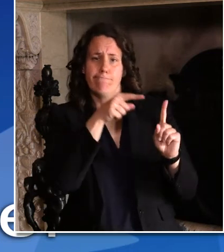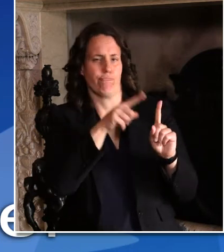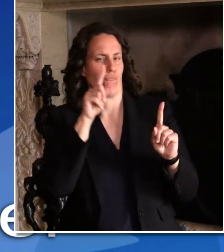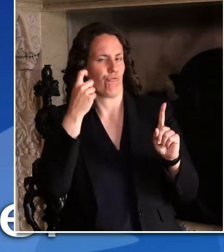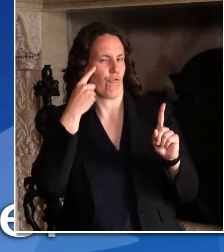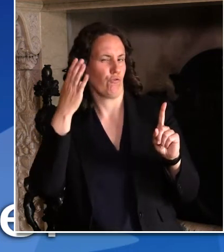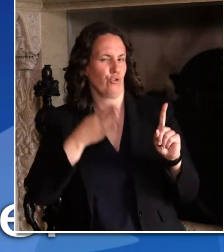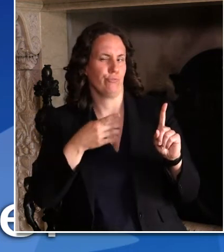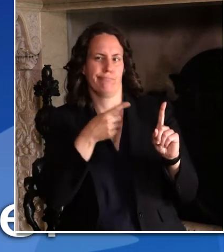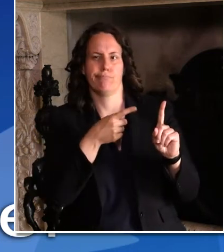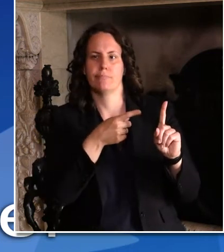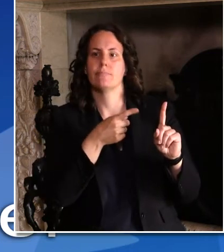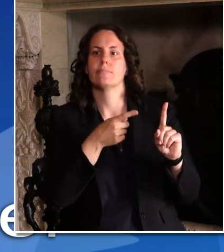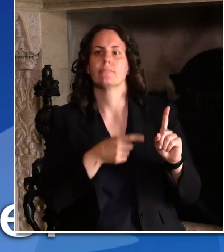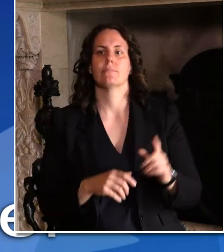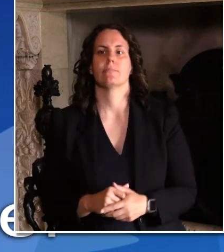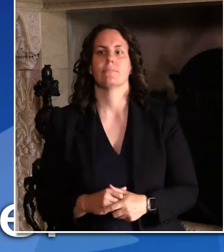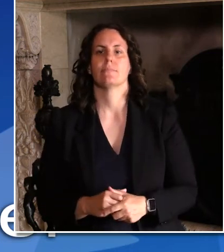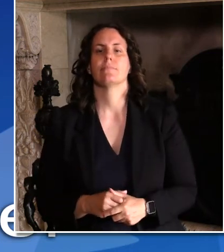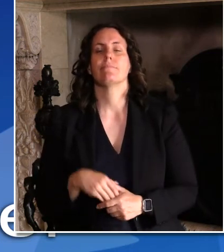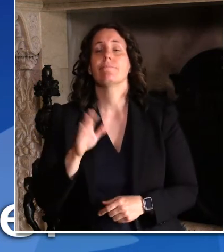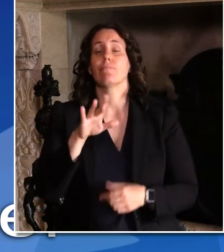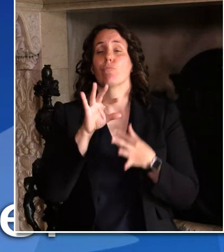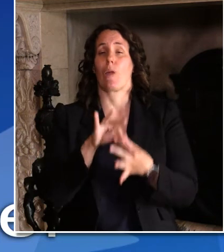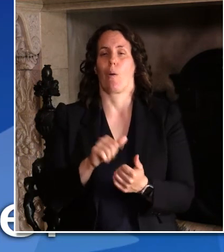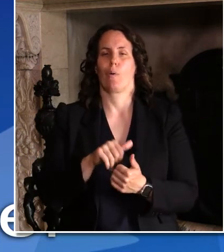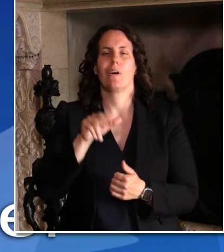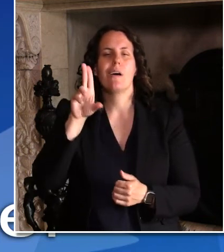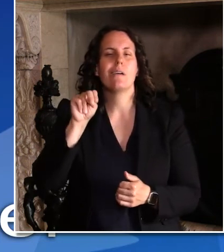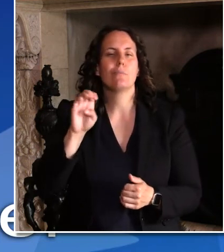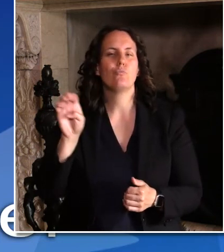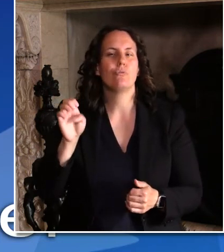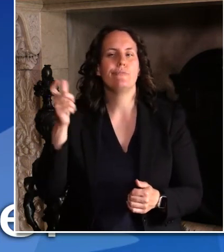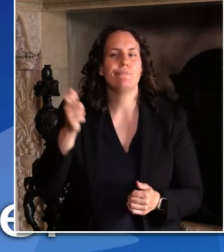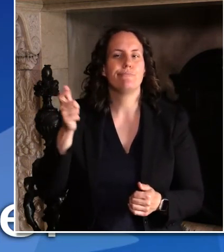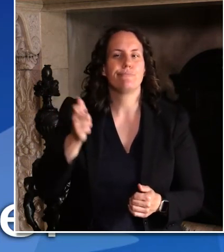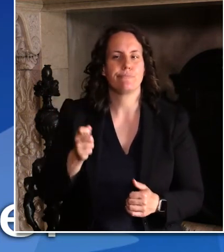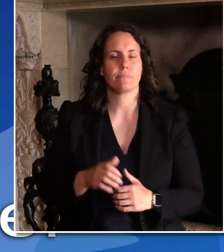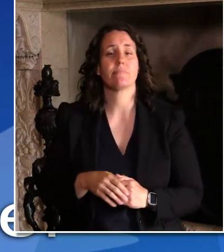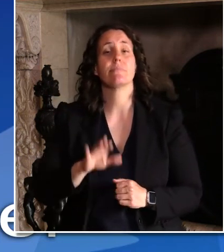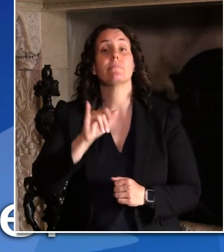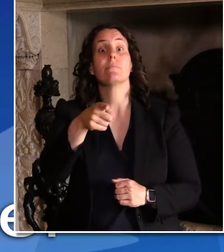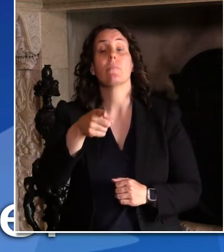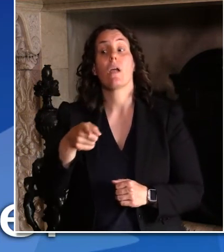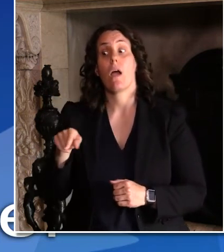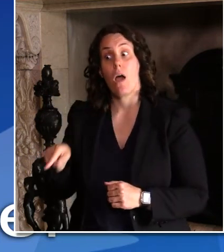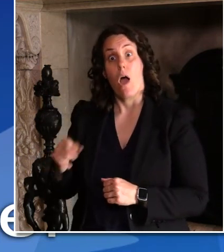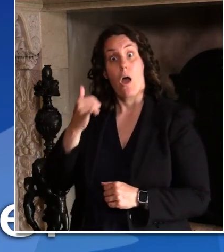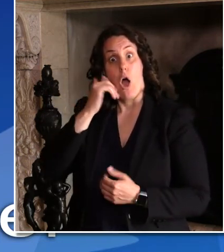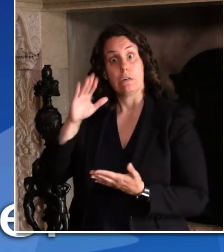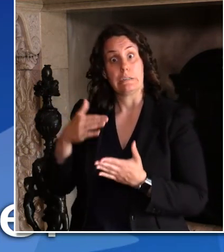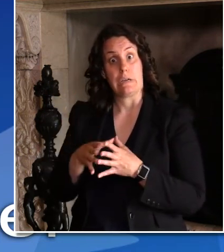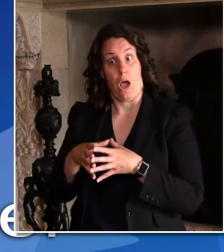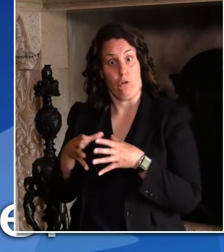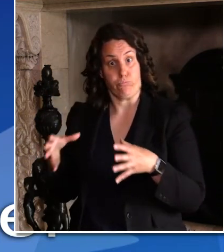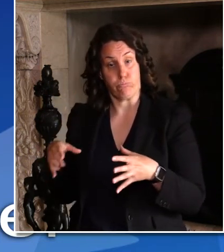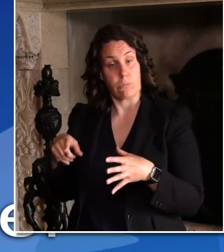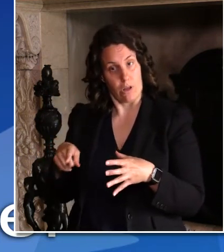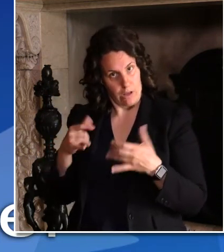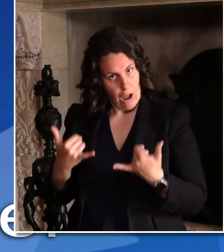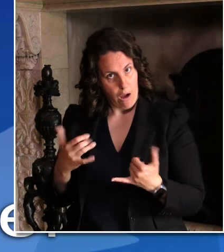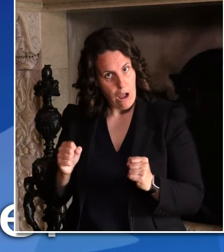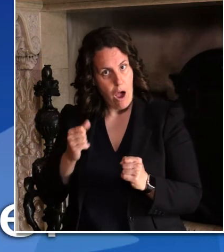to unemployment, you've contracted with call centers to handle the crush of calls, but they won't be online until next month. So my question